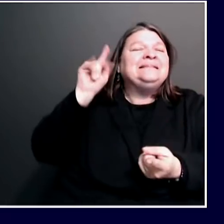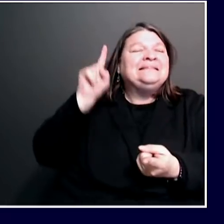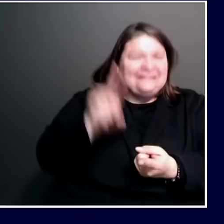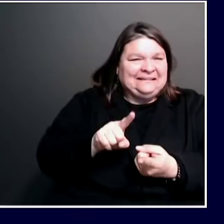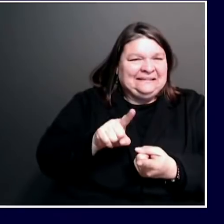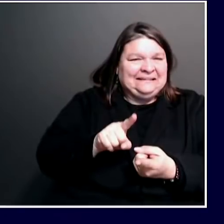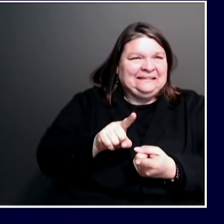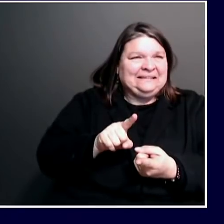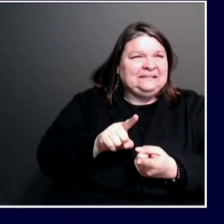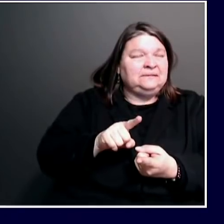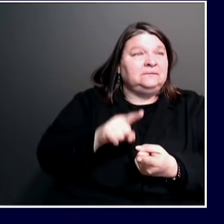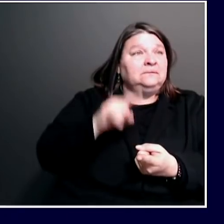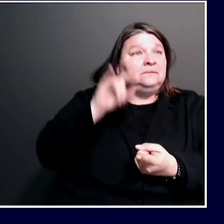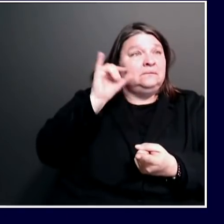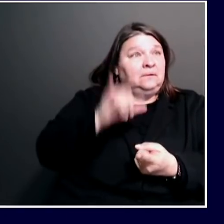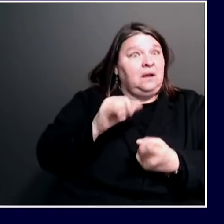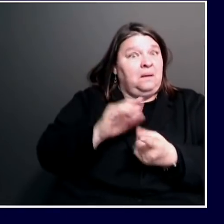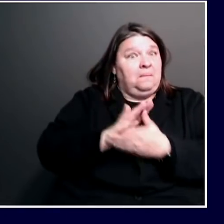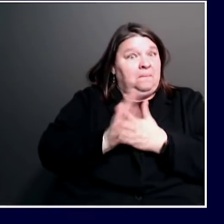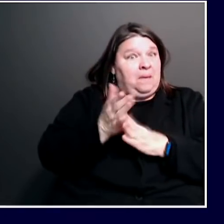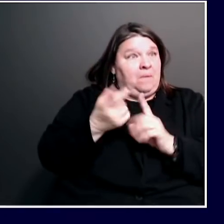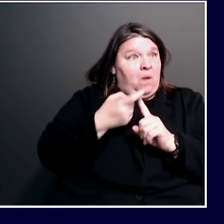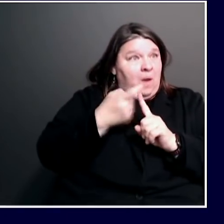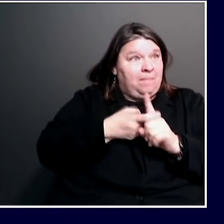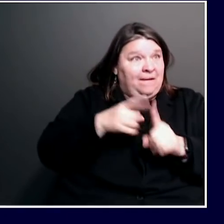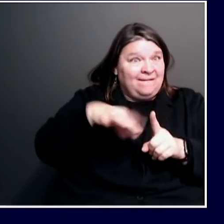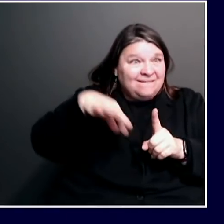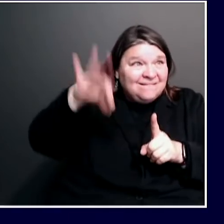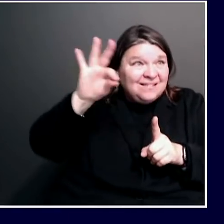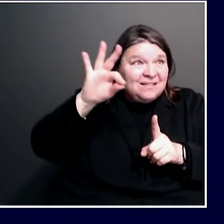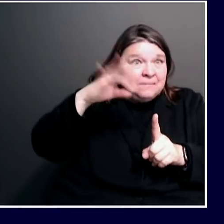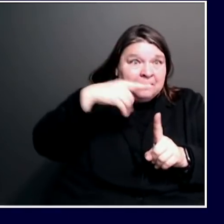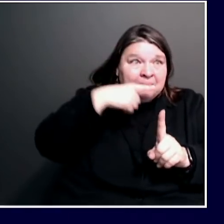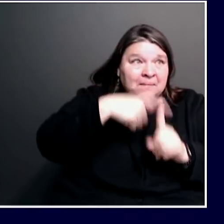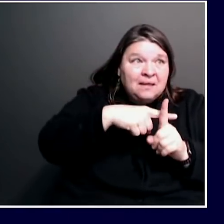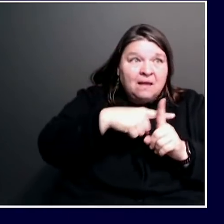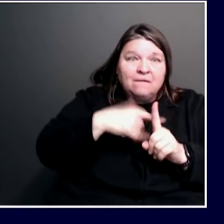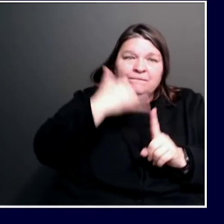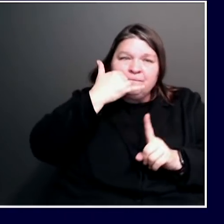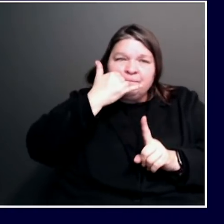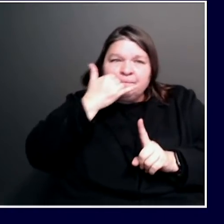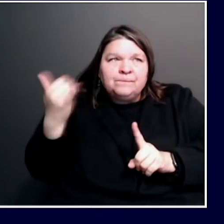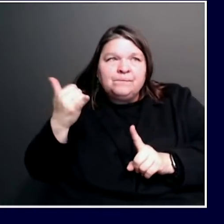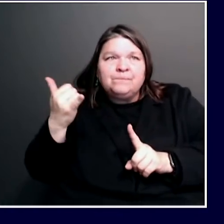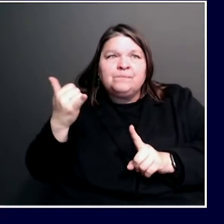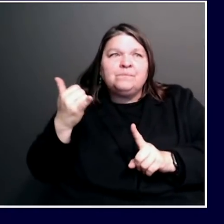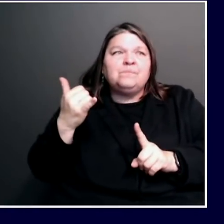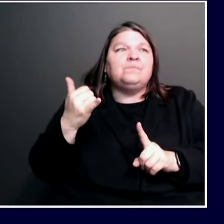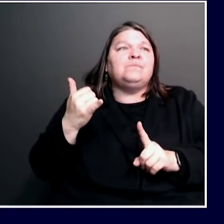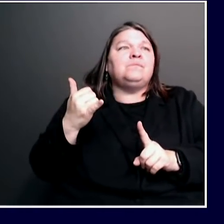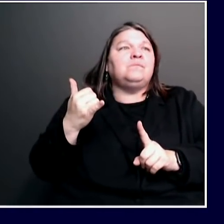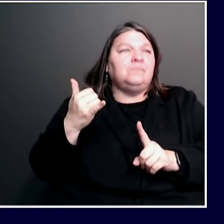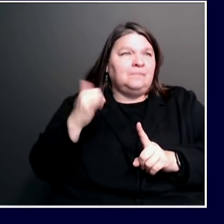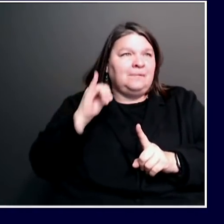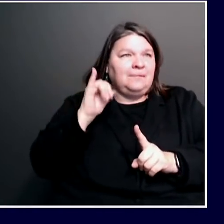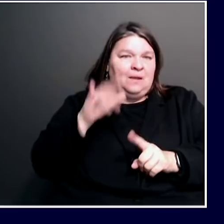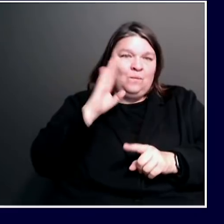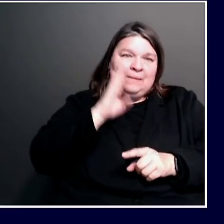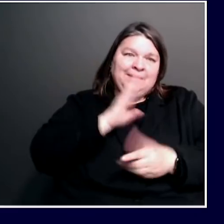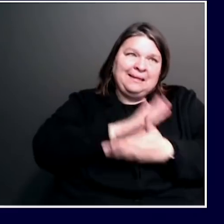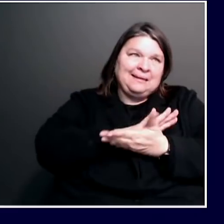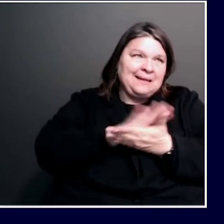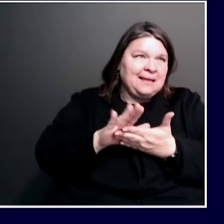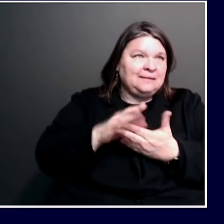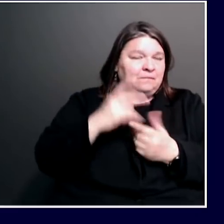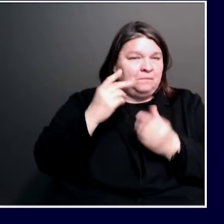do is clear through the cases that we opt not to investigate. We will still do some degree of case investigation